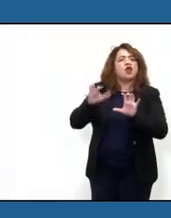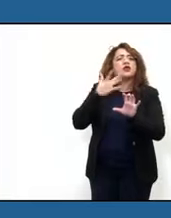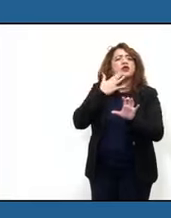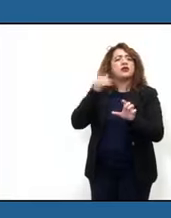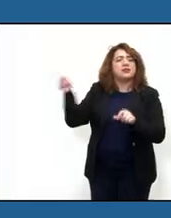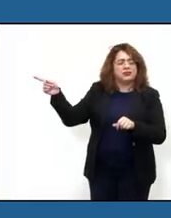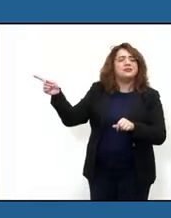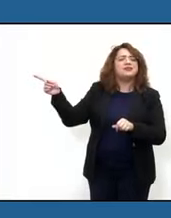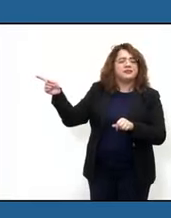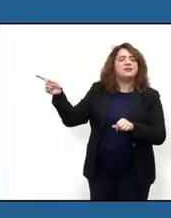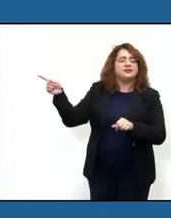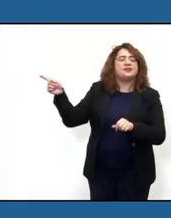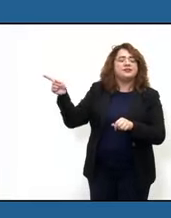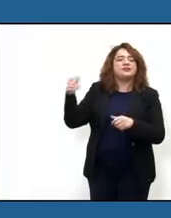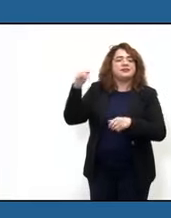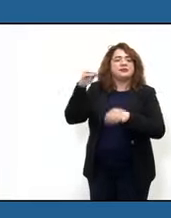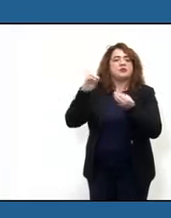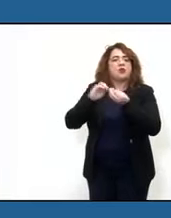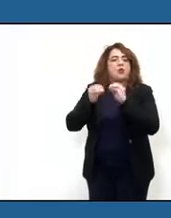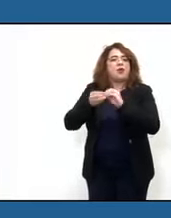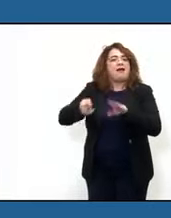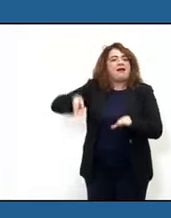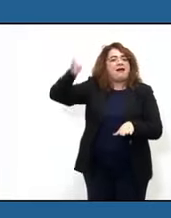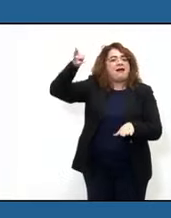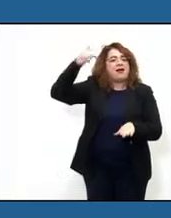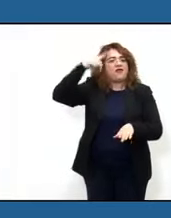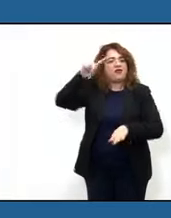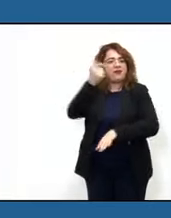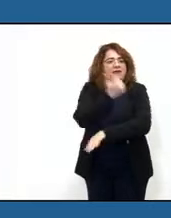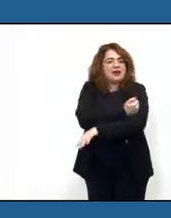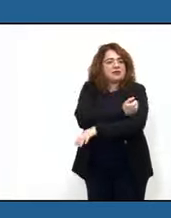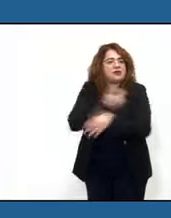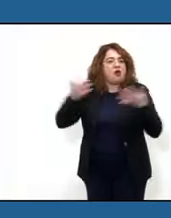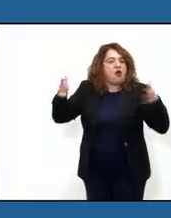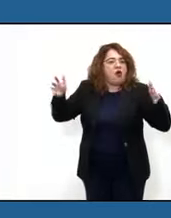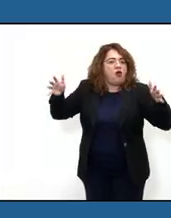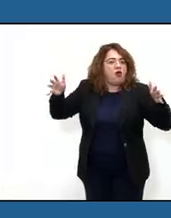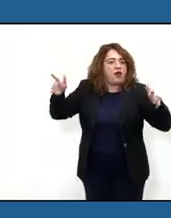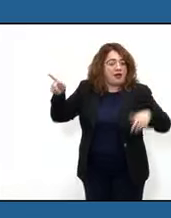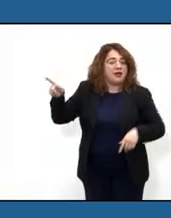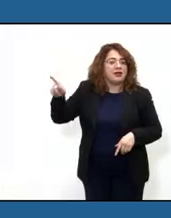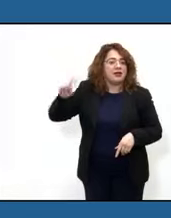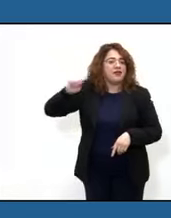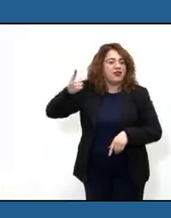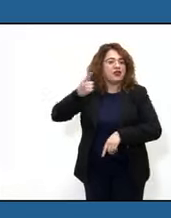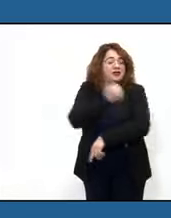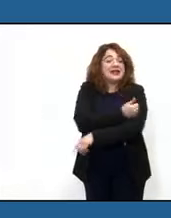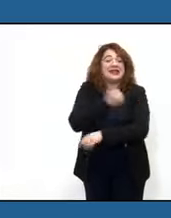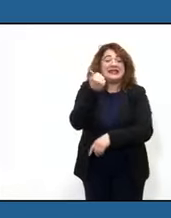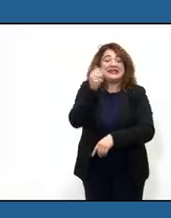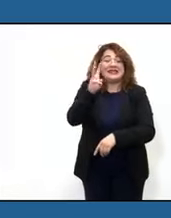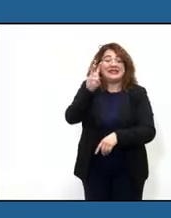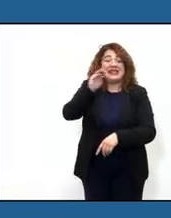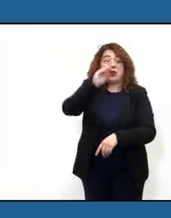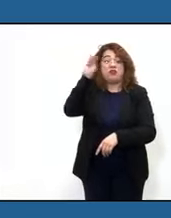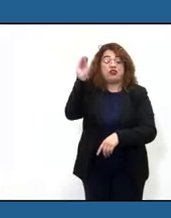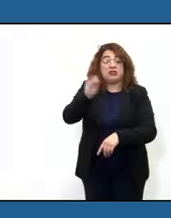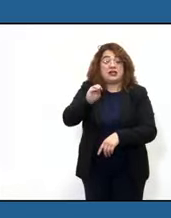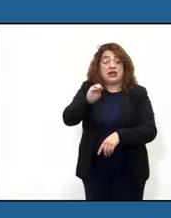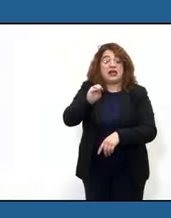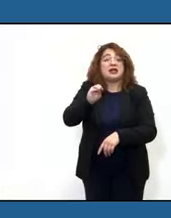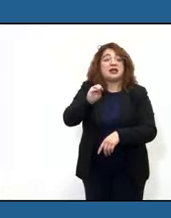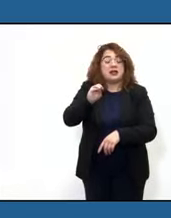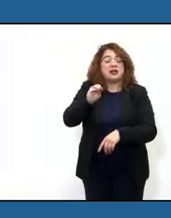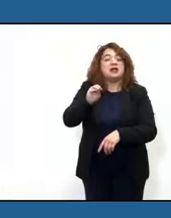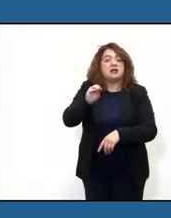the more people have been vaccinated. And so you'll see that over 16%, as the mayor shared, of Long Beach residents have